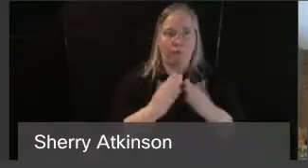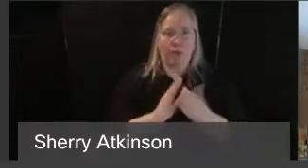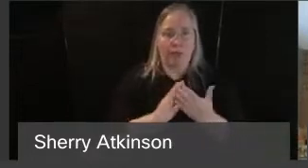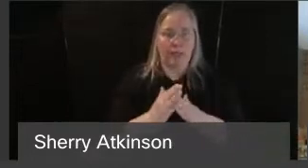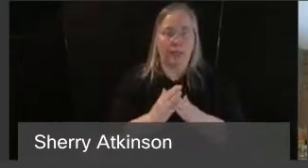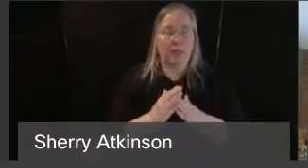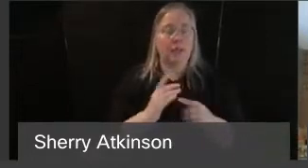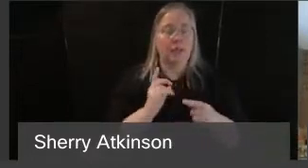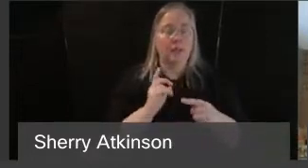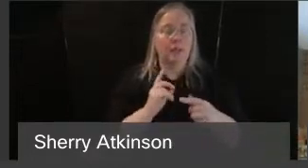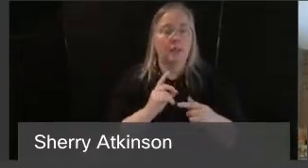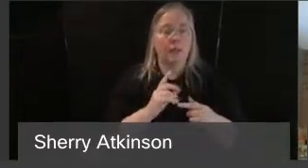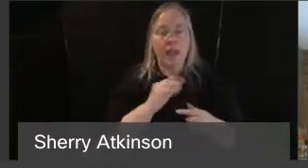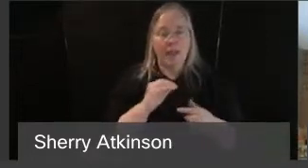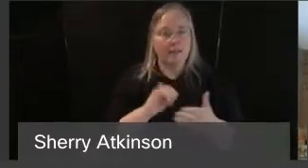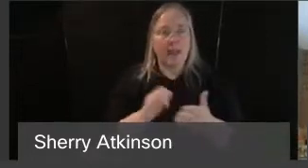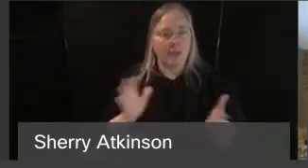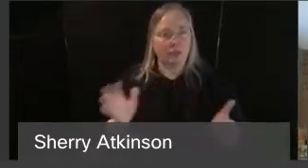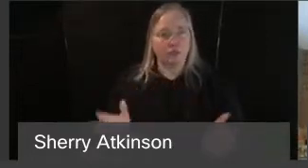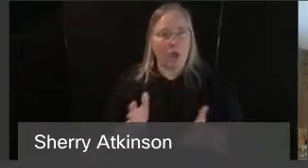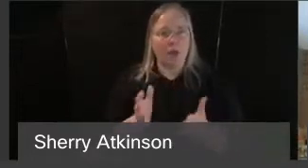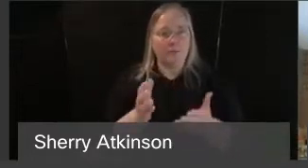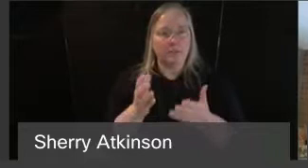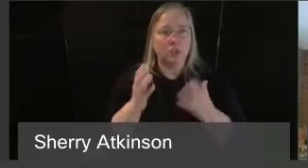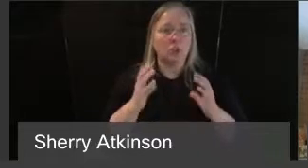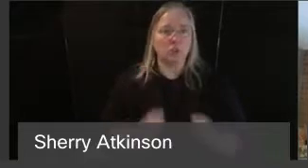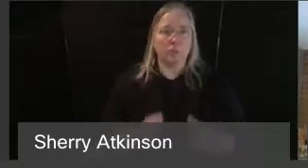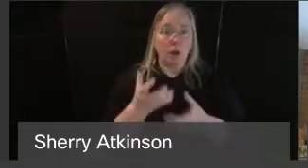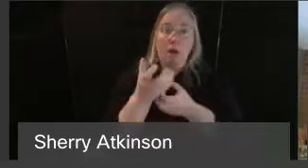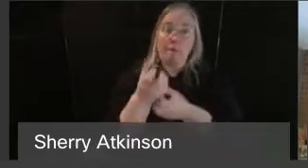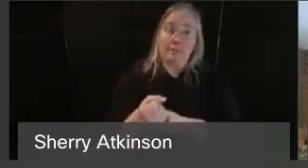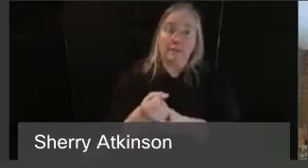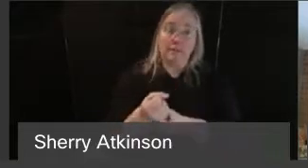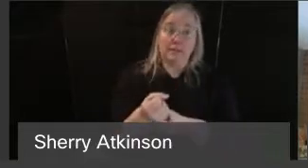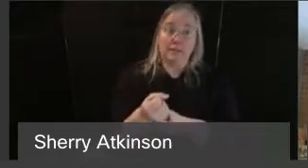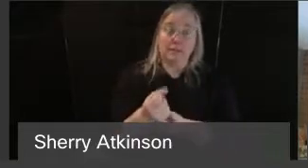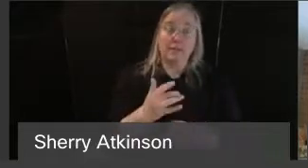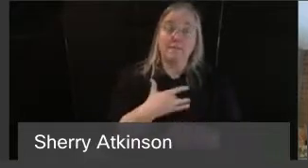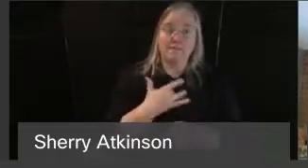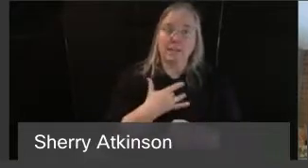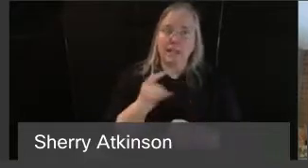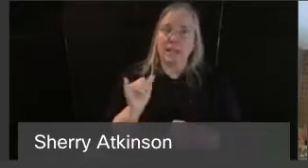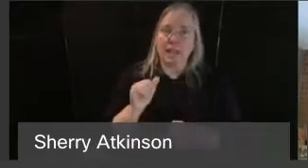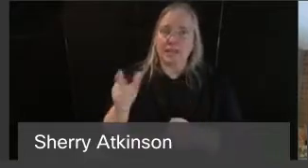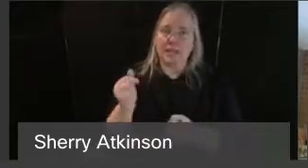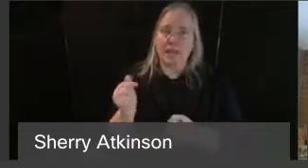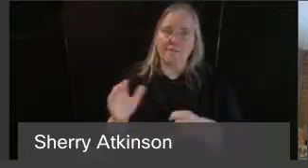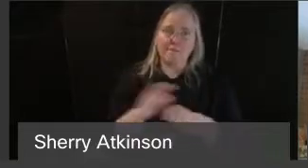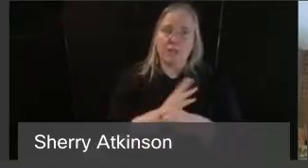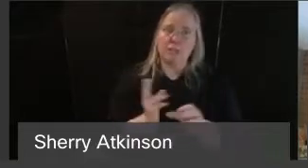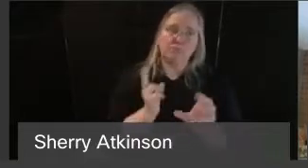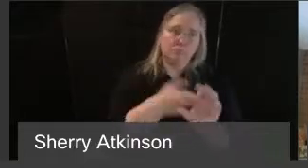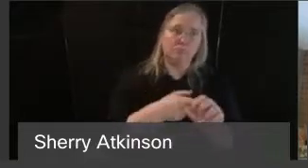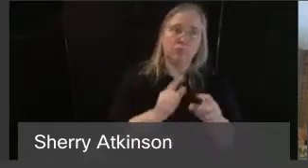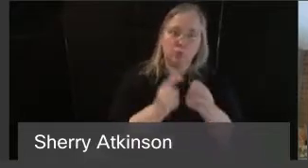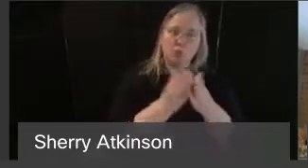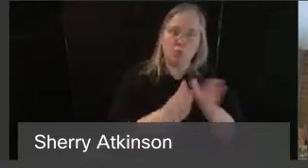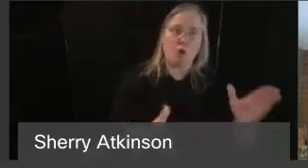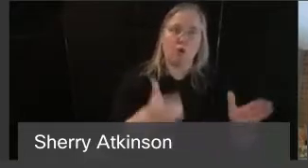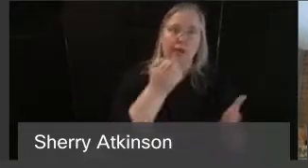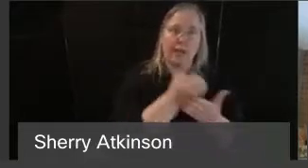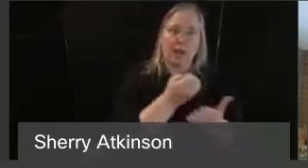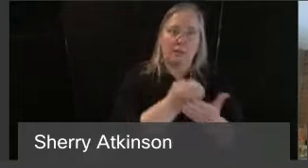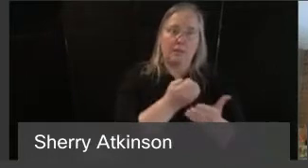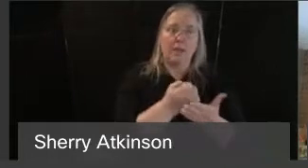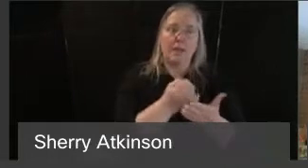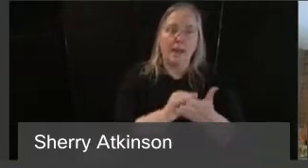as and that drives in consumer confidence in terms of being able to fully participate into the broader economy, which then